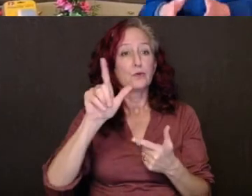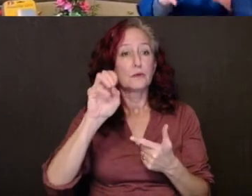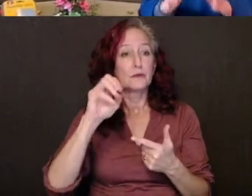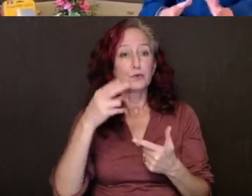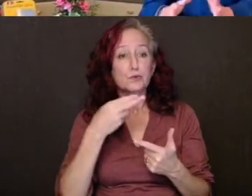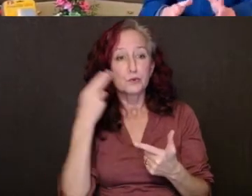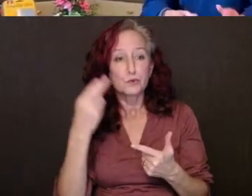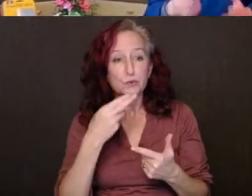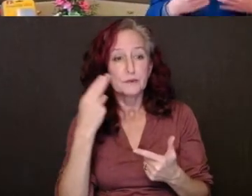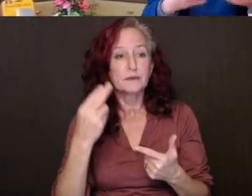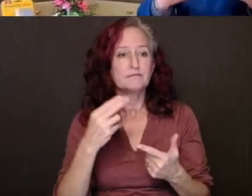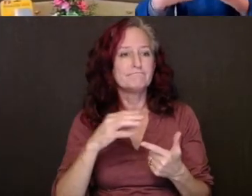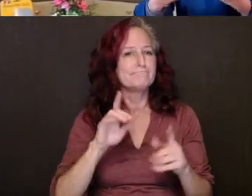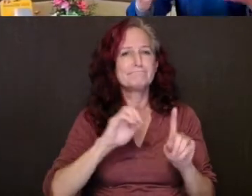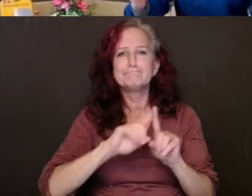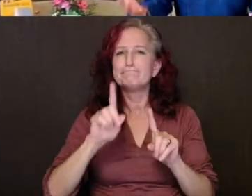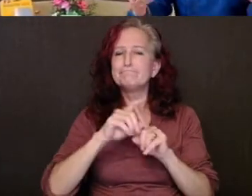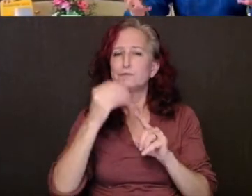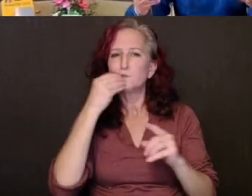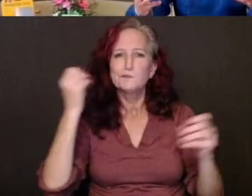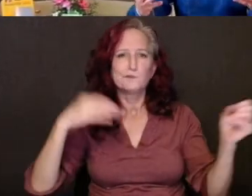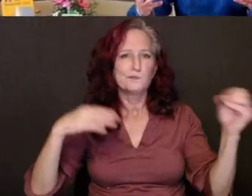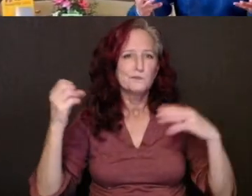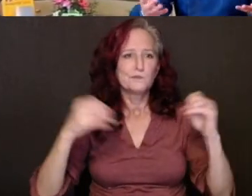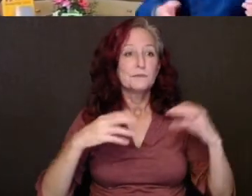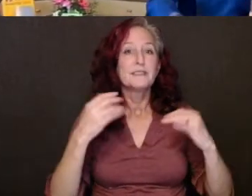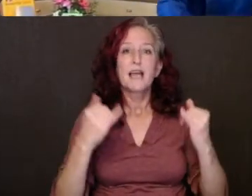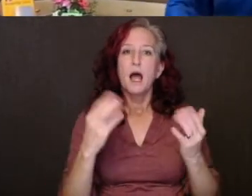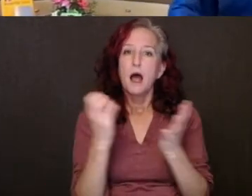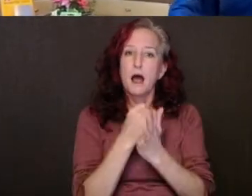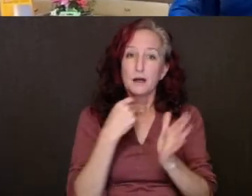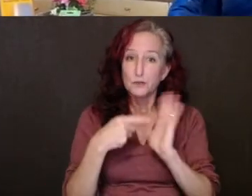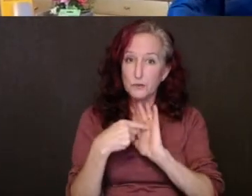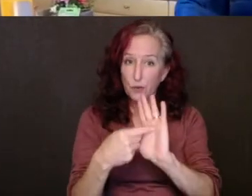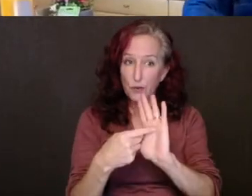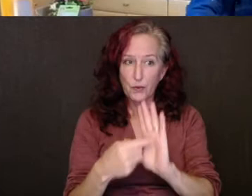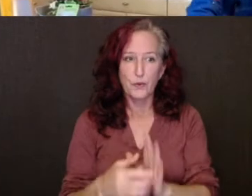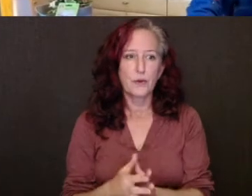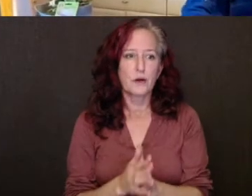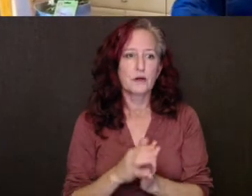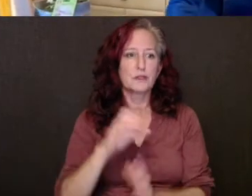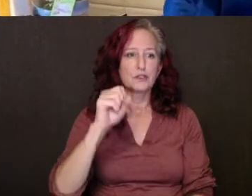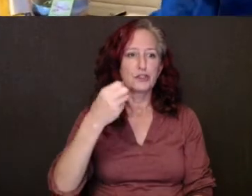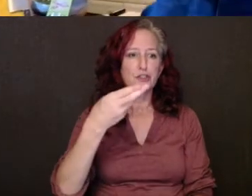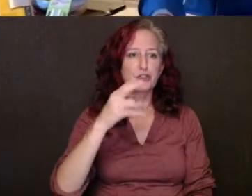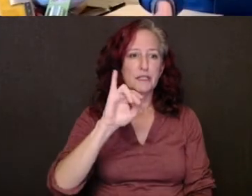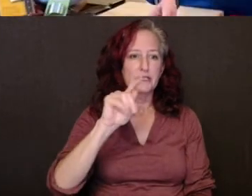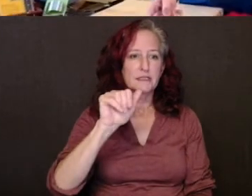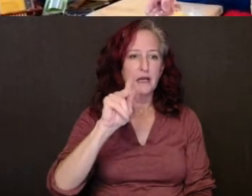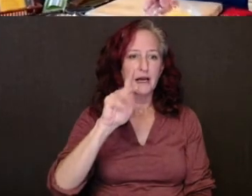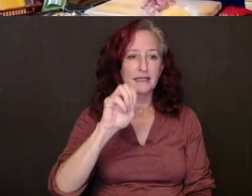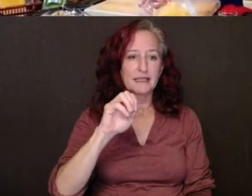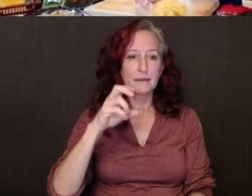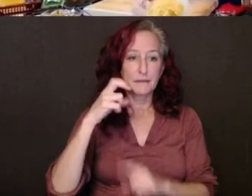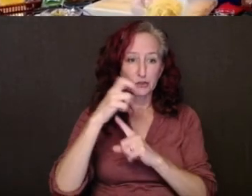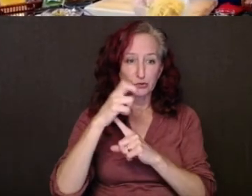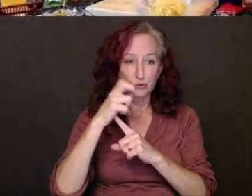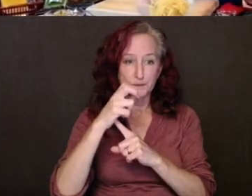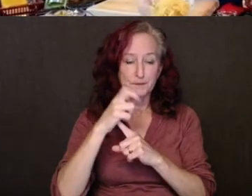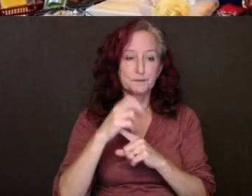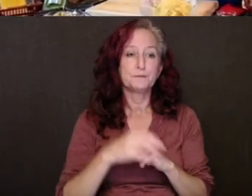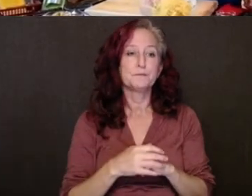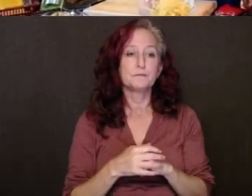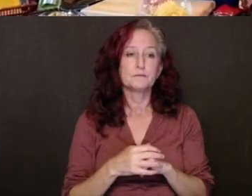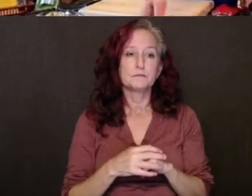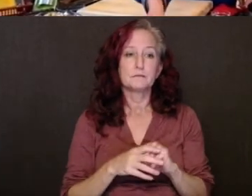never waste anything because food is precious in Asia. So that's why we never waste anything. So we can use this to